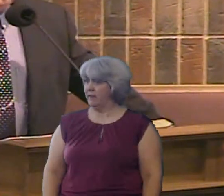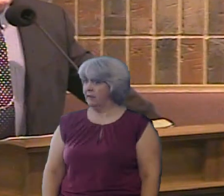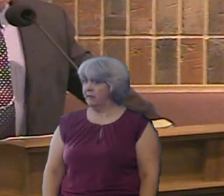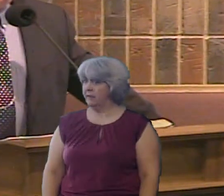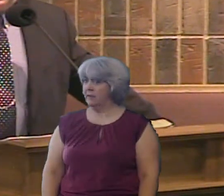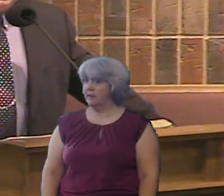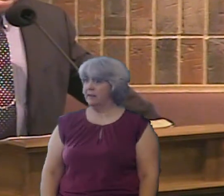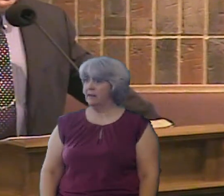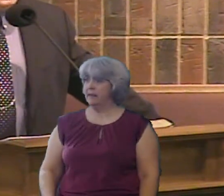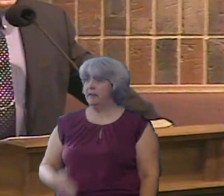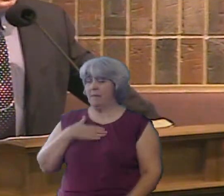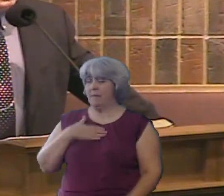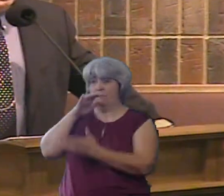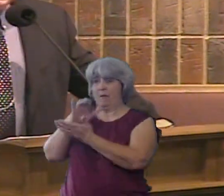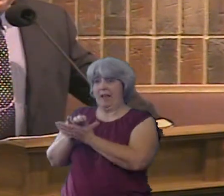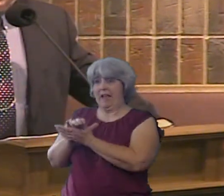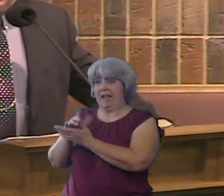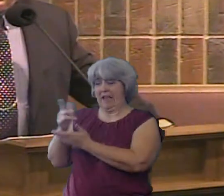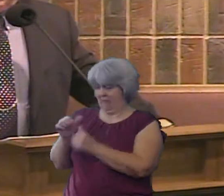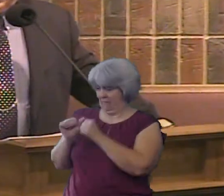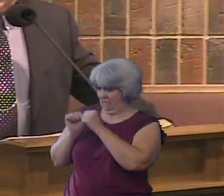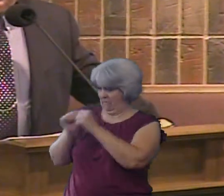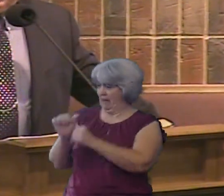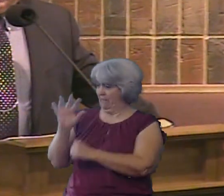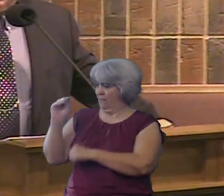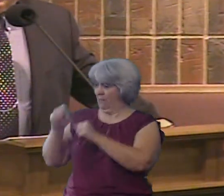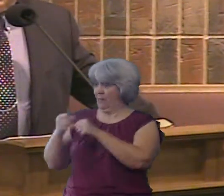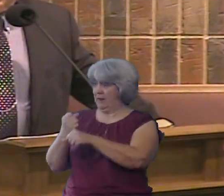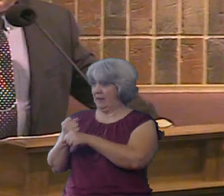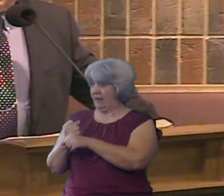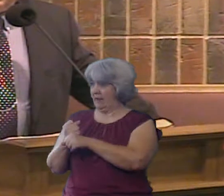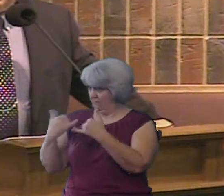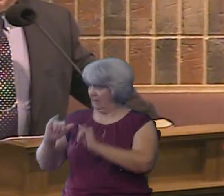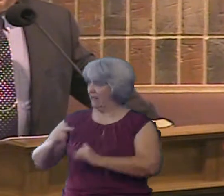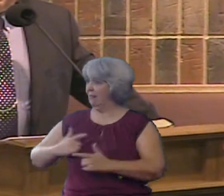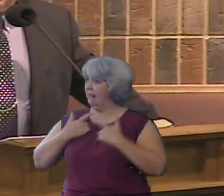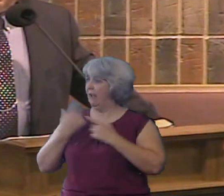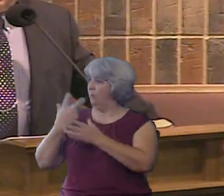My wife of 40 years is sitting next to me.